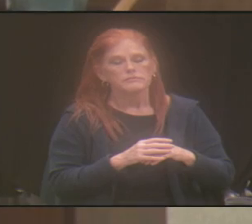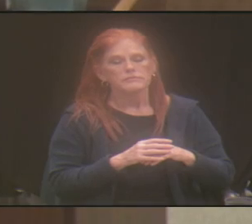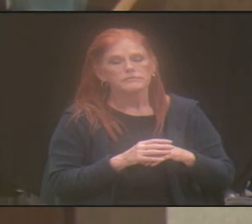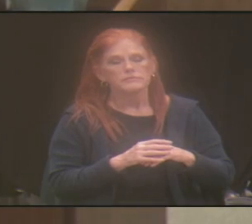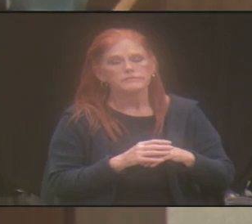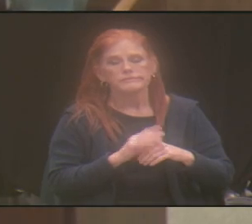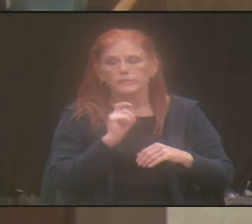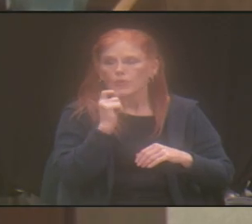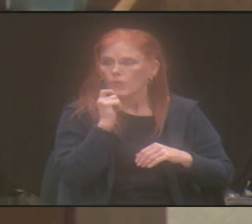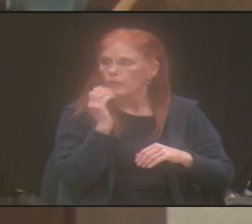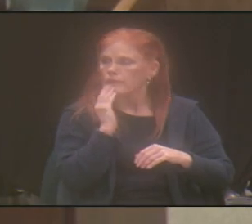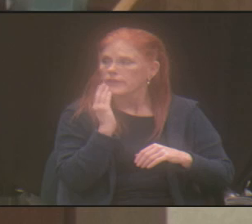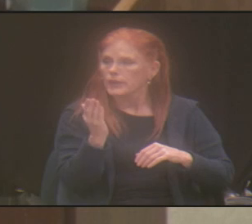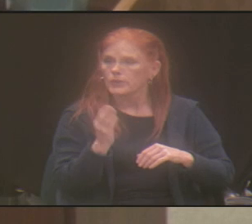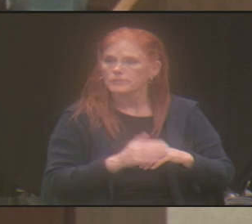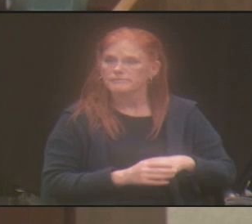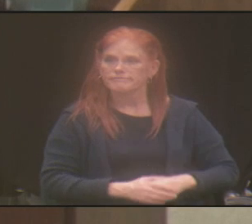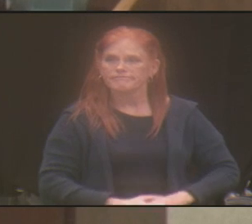Thank you.